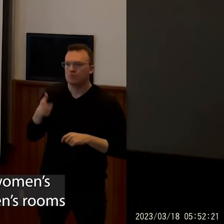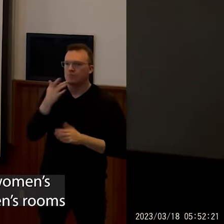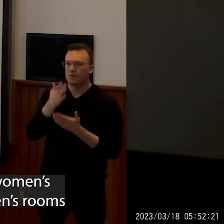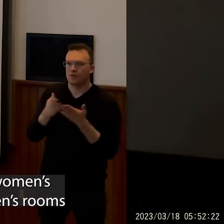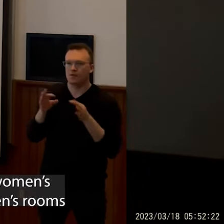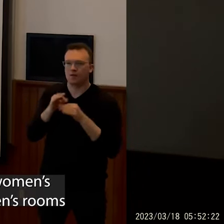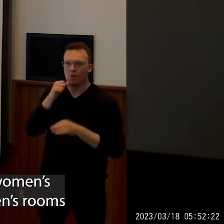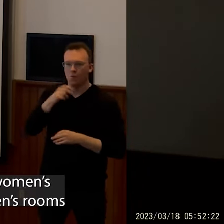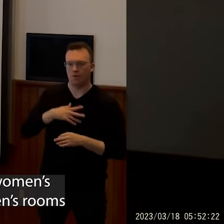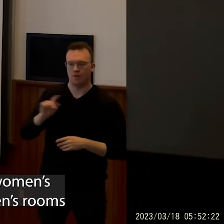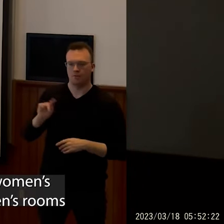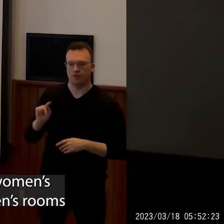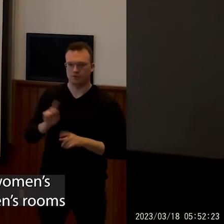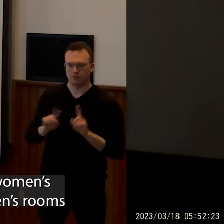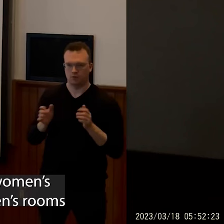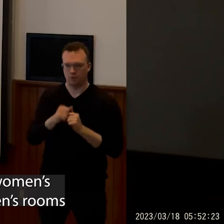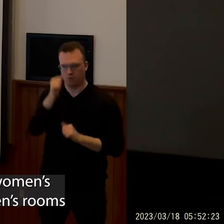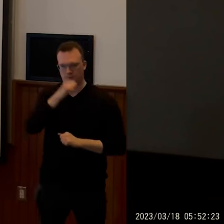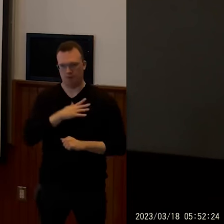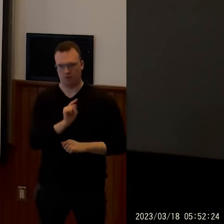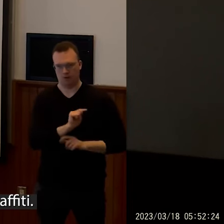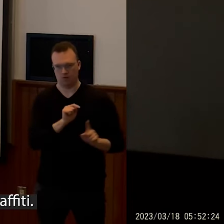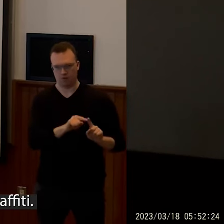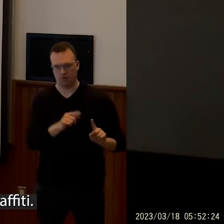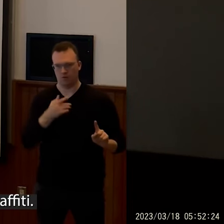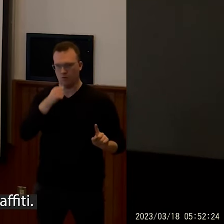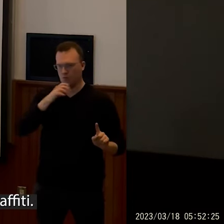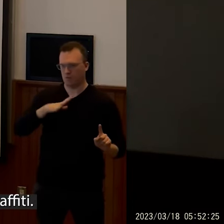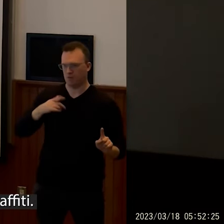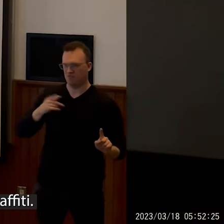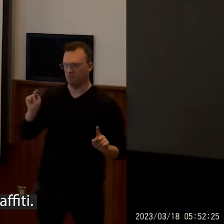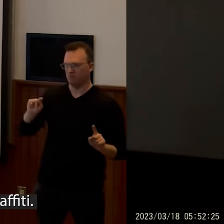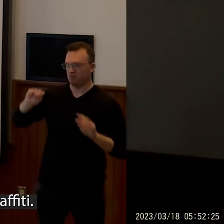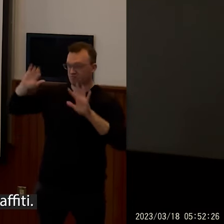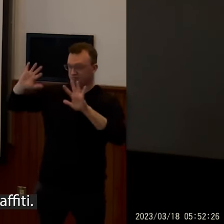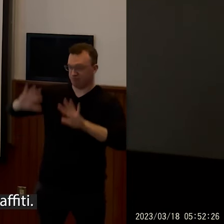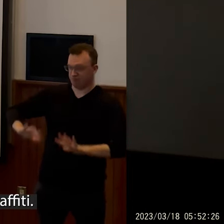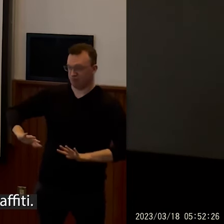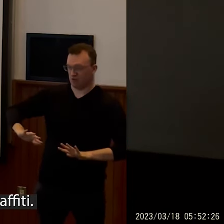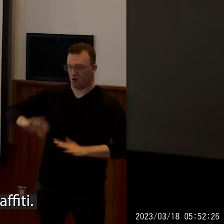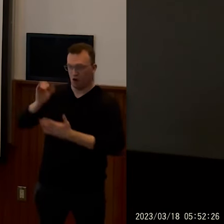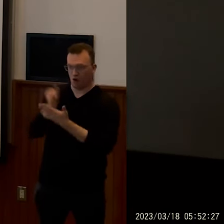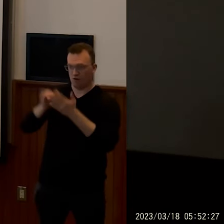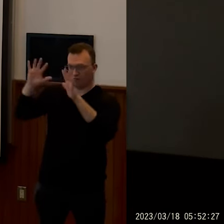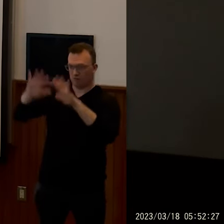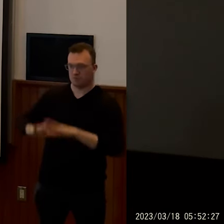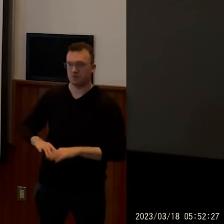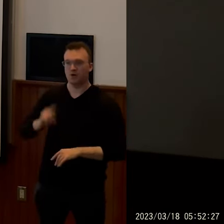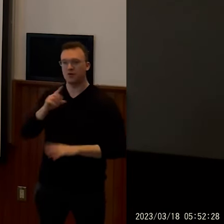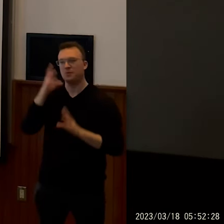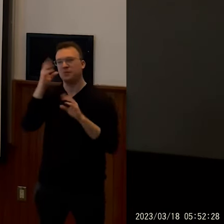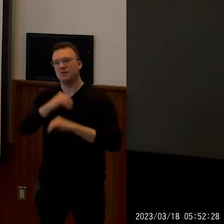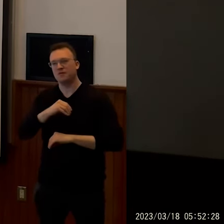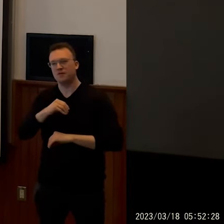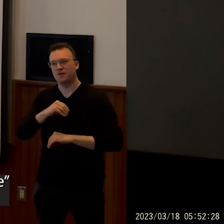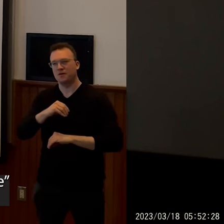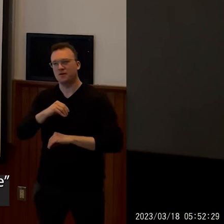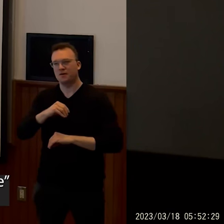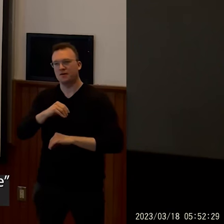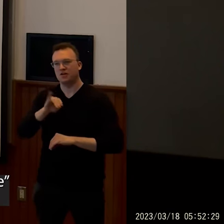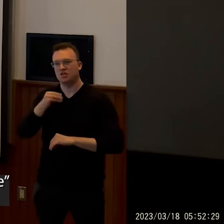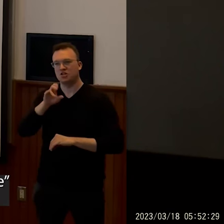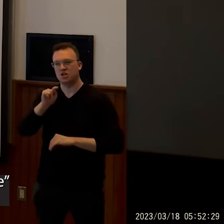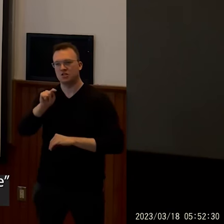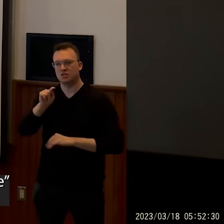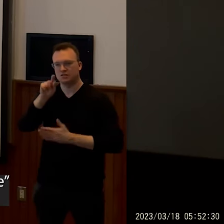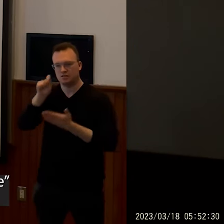about women's restrooms, which were different from men's rooms, is that they were usually full of graffiti. You are beautiful, just, and then